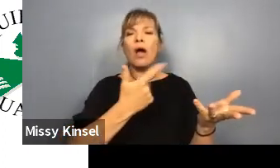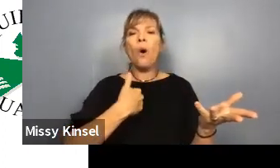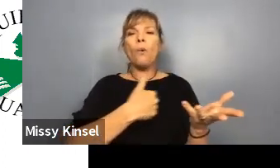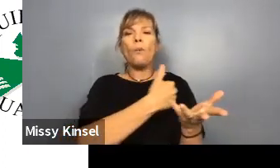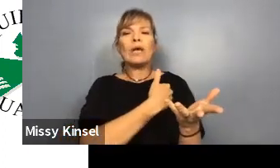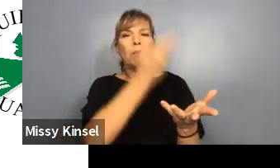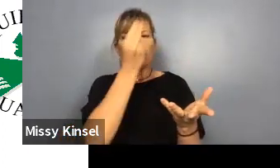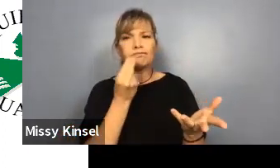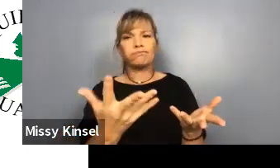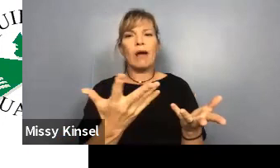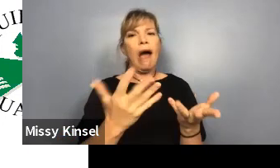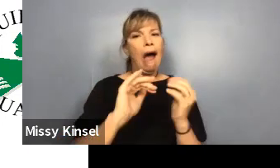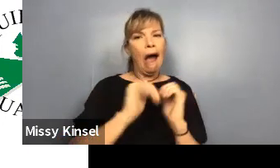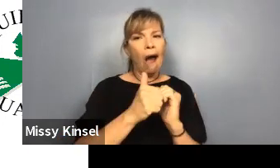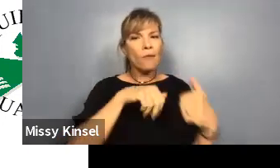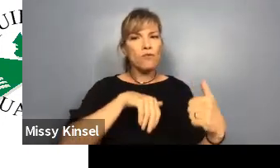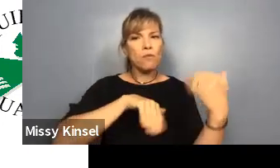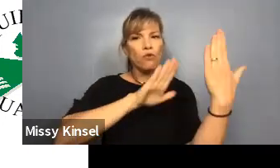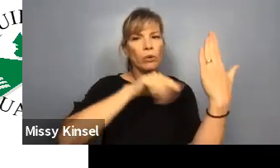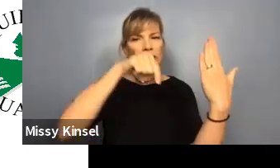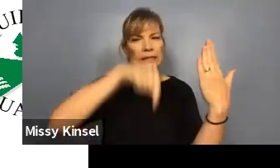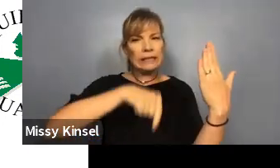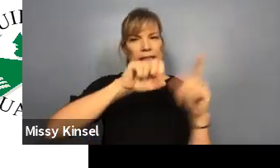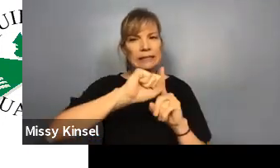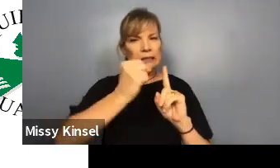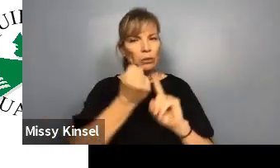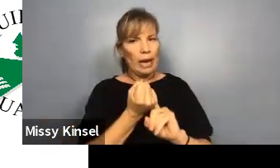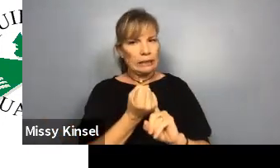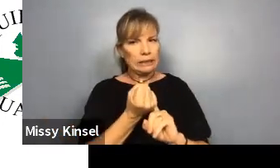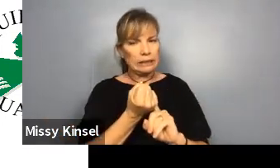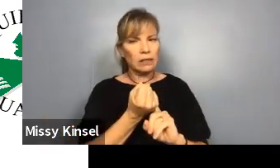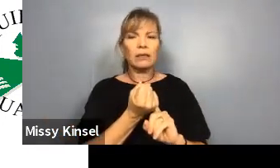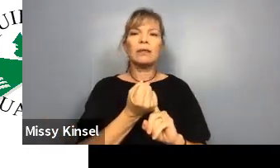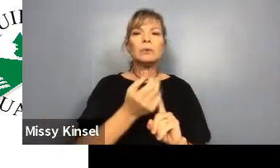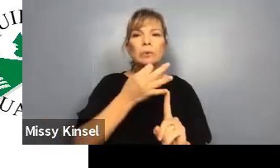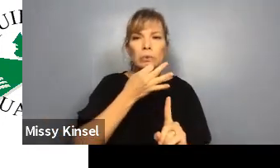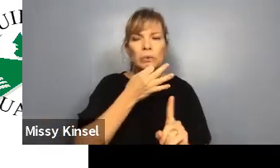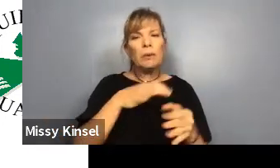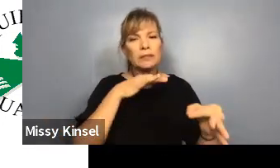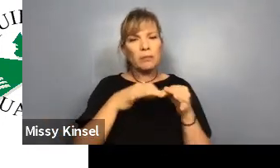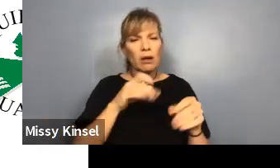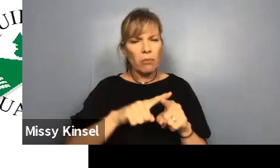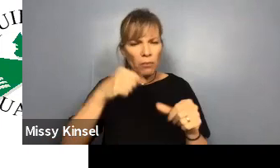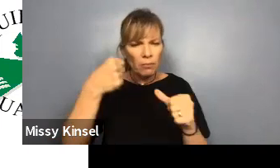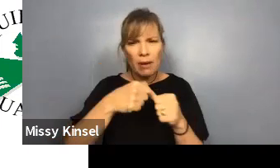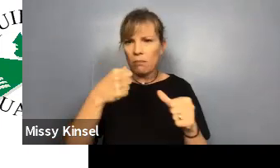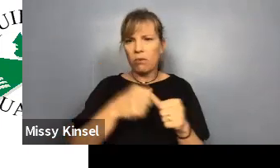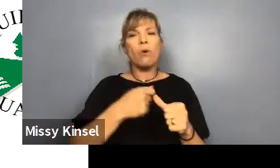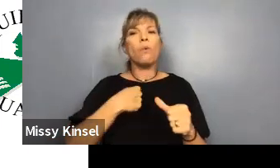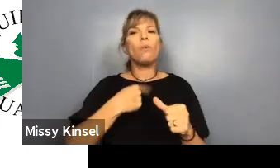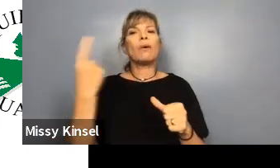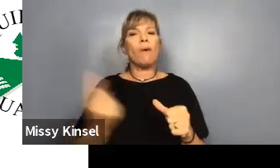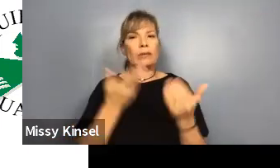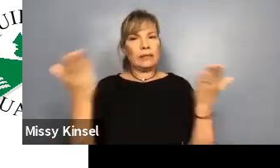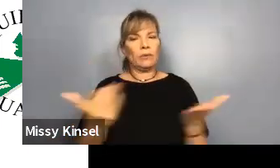recommendations about, you know, how to approach this situation here in a moment too. But keep in mind that we are always here